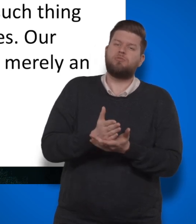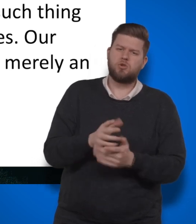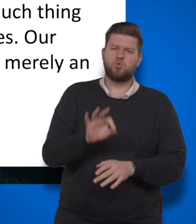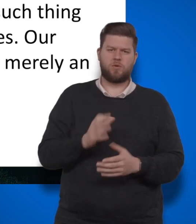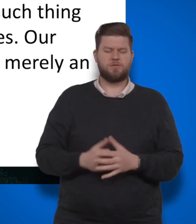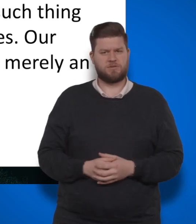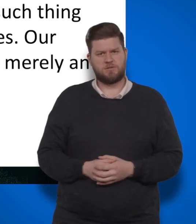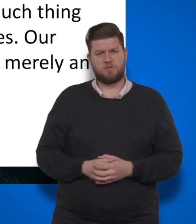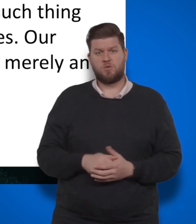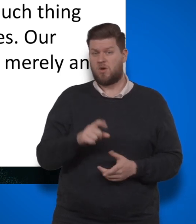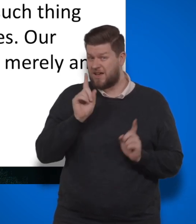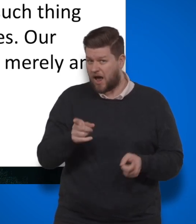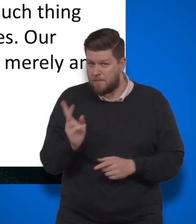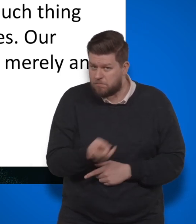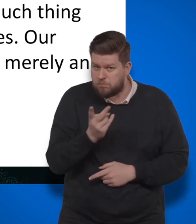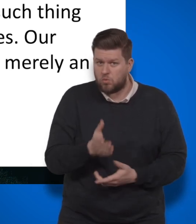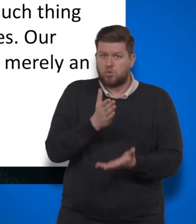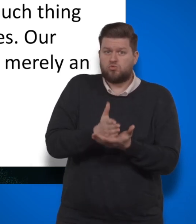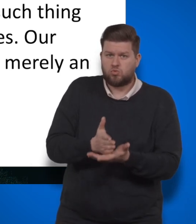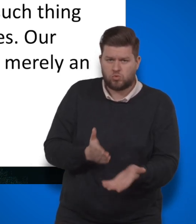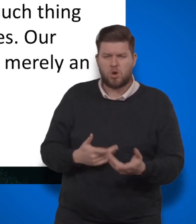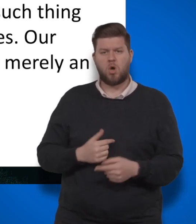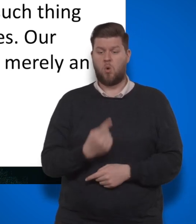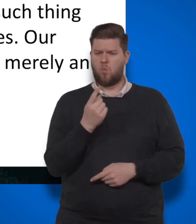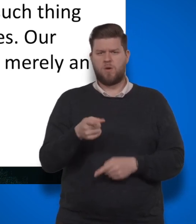true. One of them has to collapse.